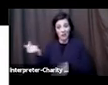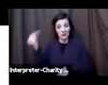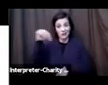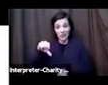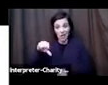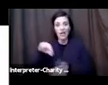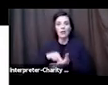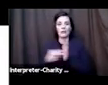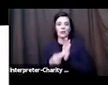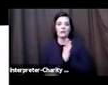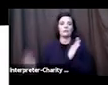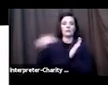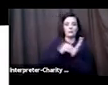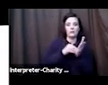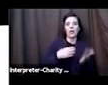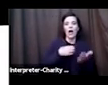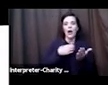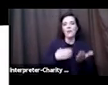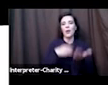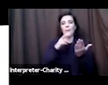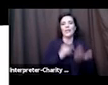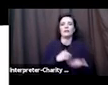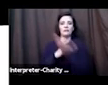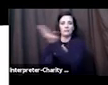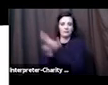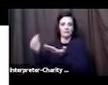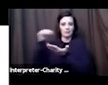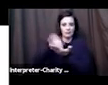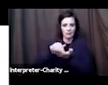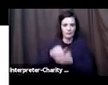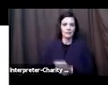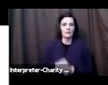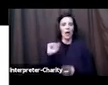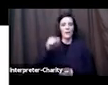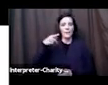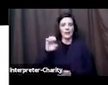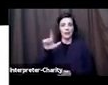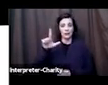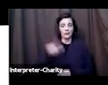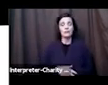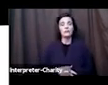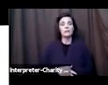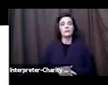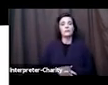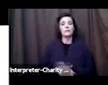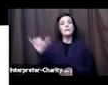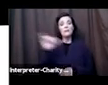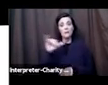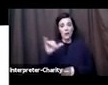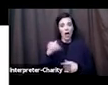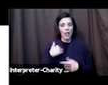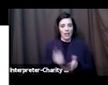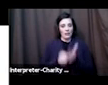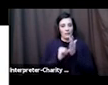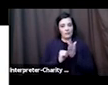submit another appeal. So one thing to mention though is I like to say that usually you're going to